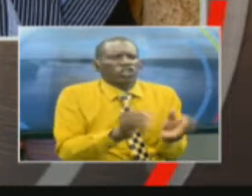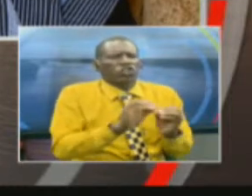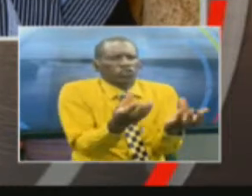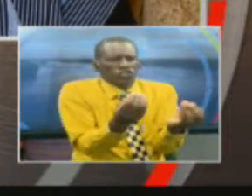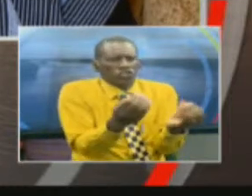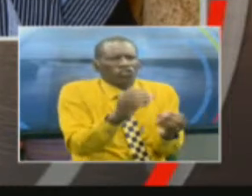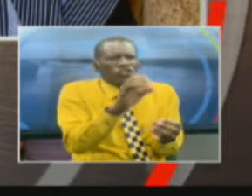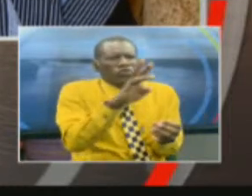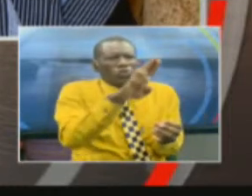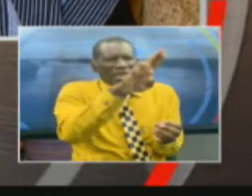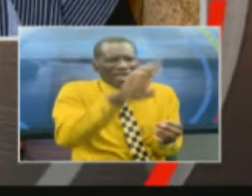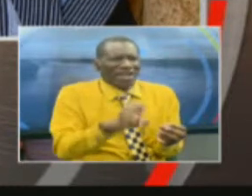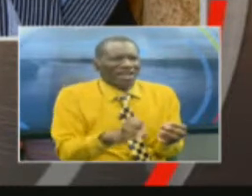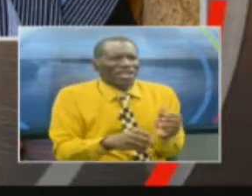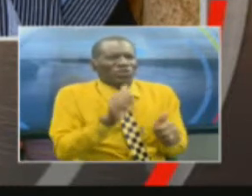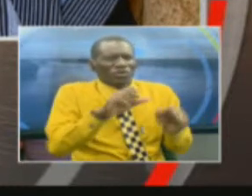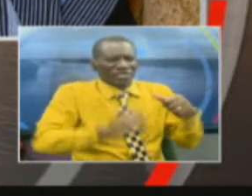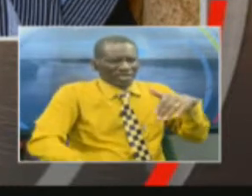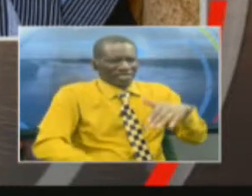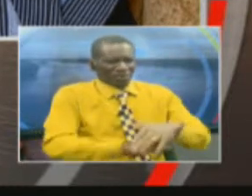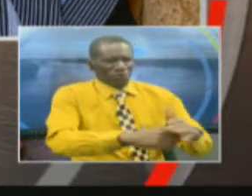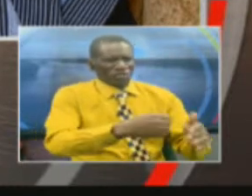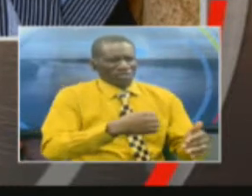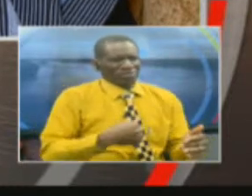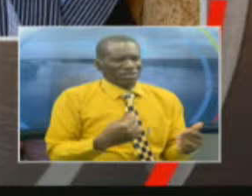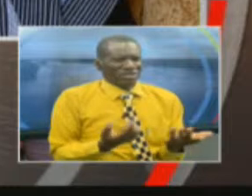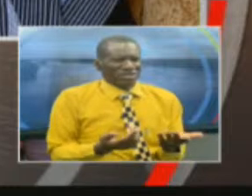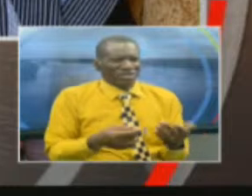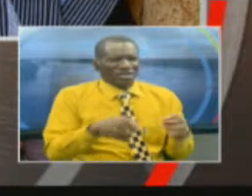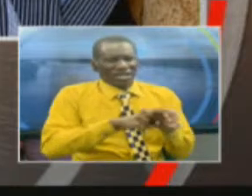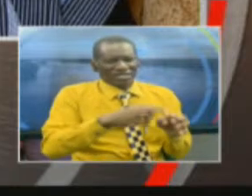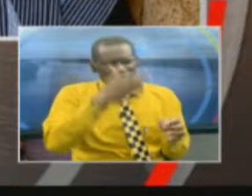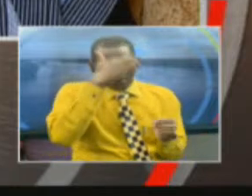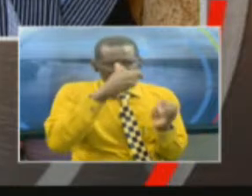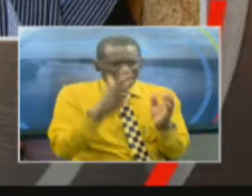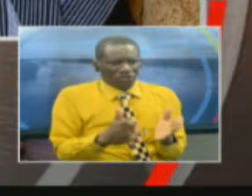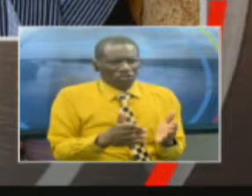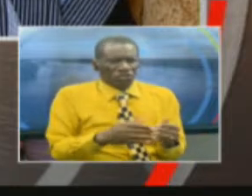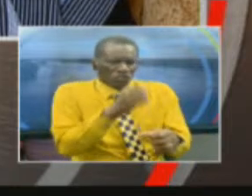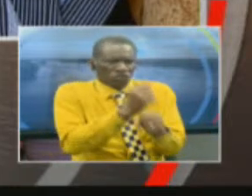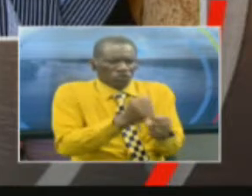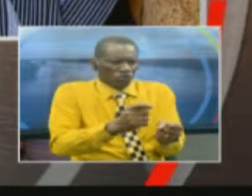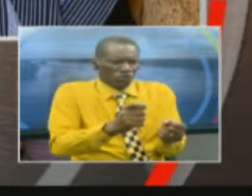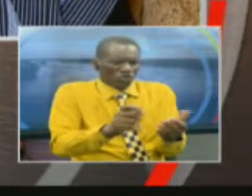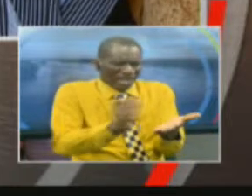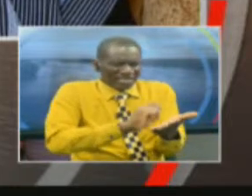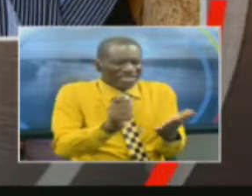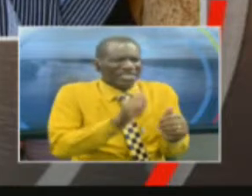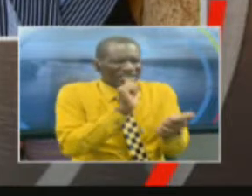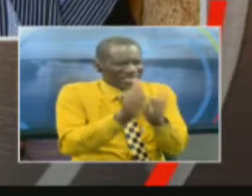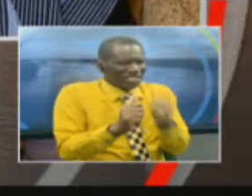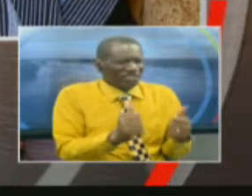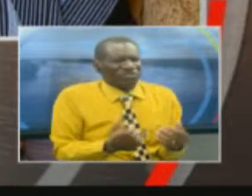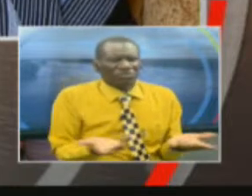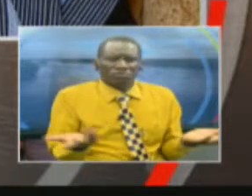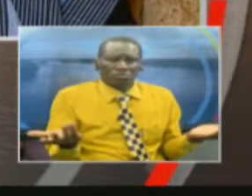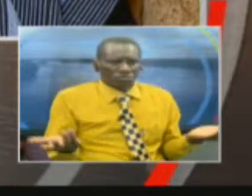software that I can use to undertake the written interviews and